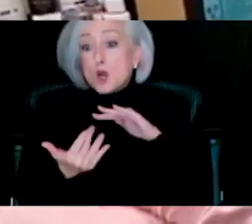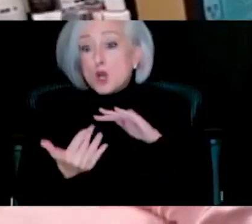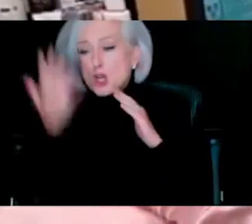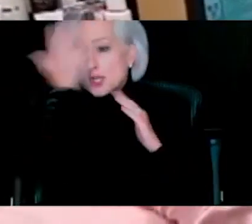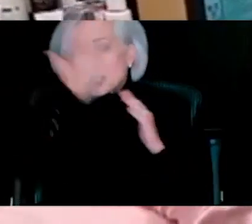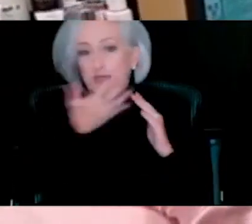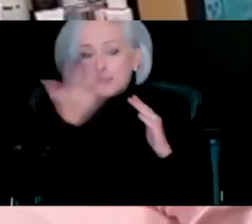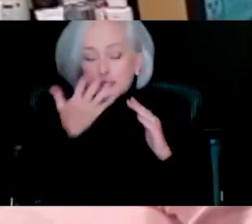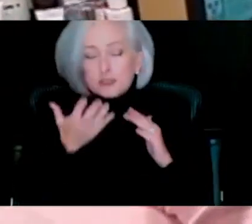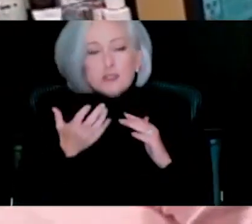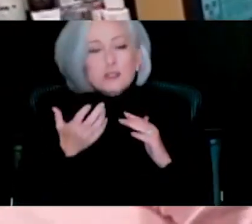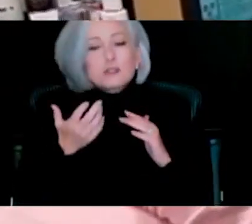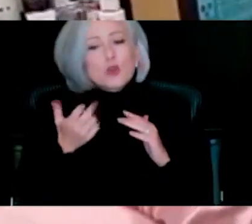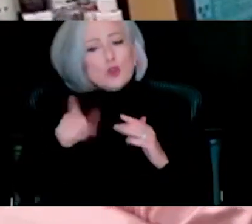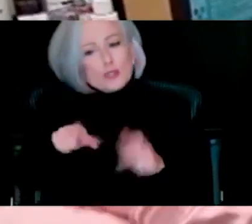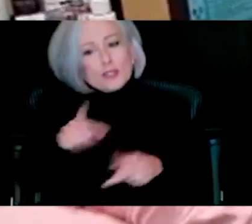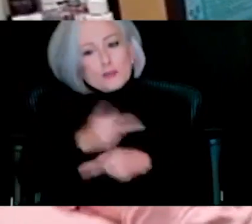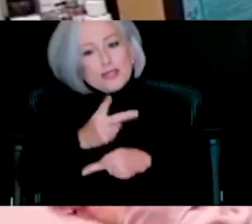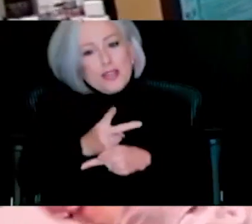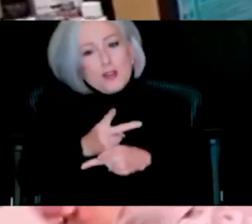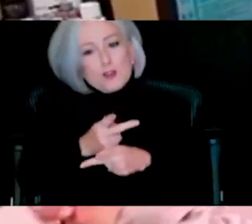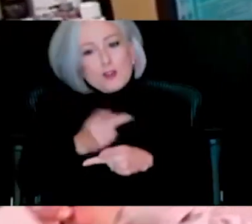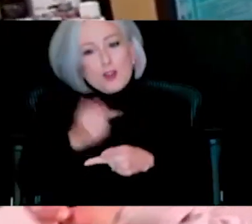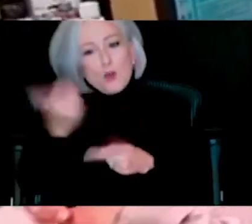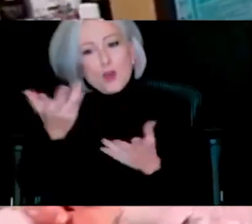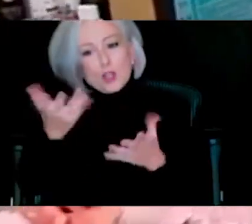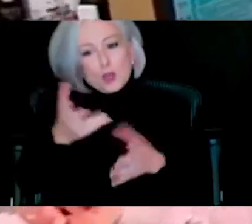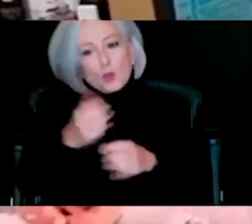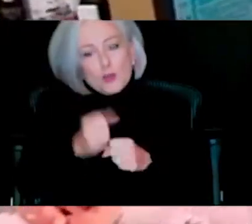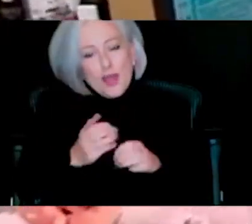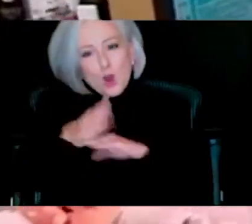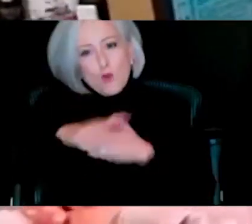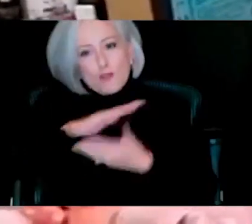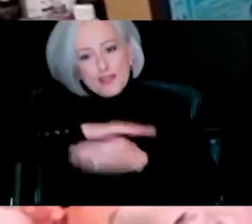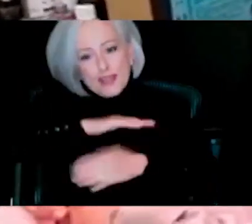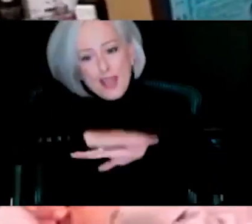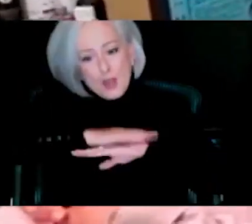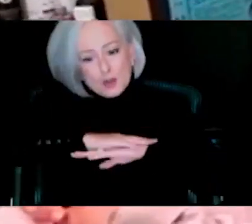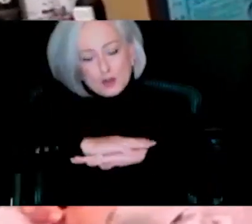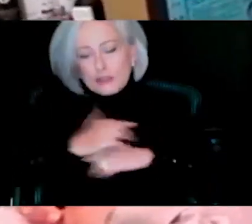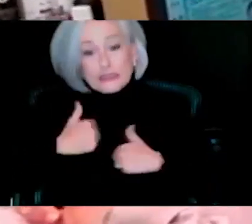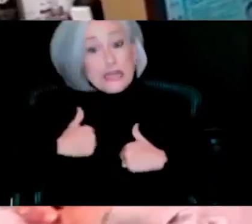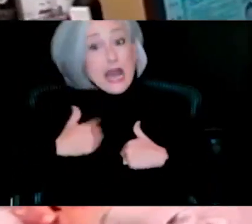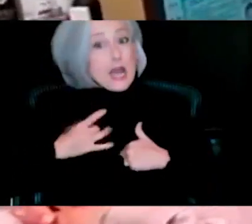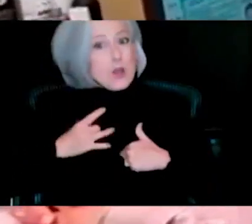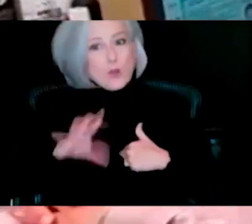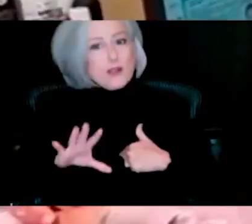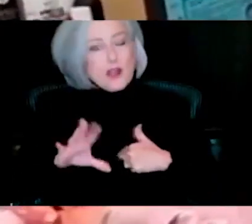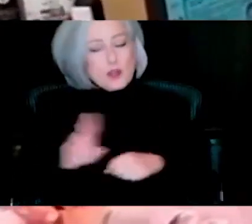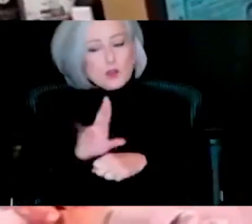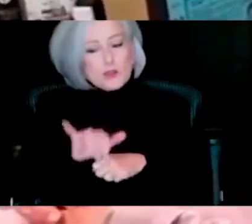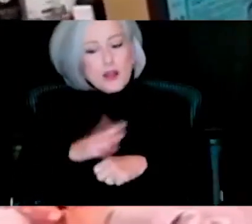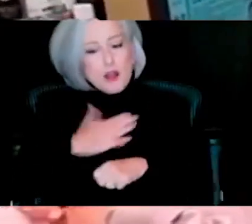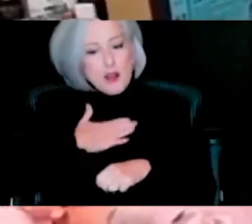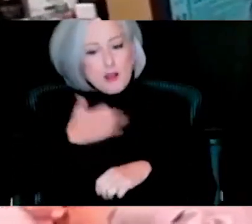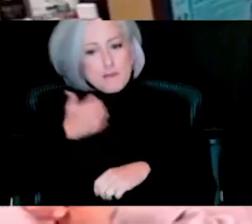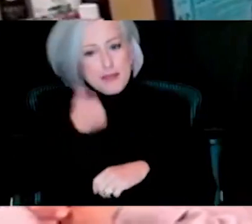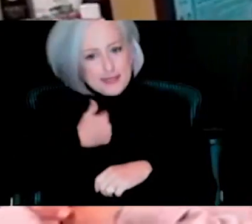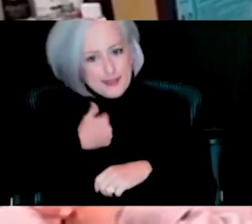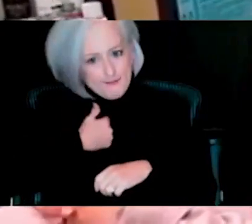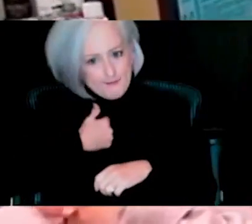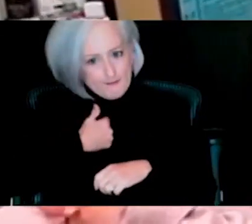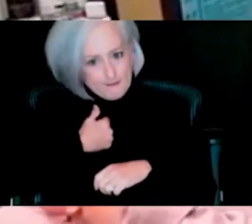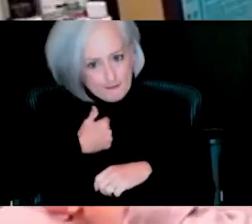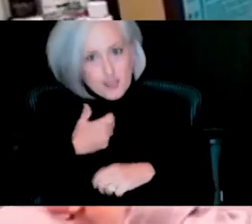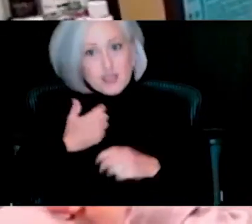over-the-counter products. Like I don't want to, I wouldn't like to use them on myself just because of some of the things that